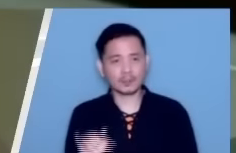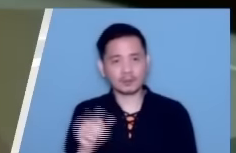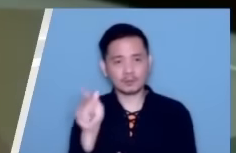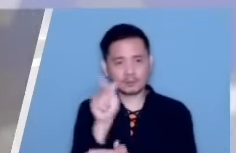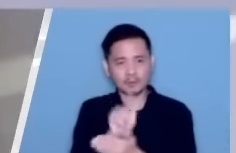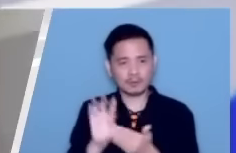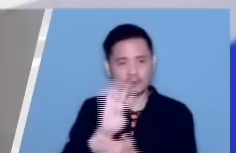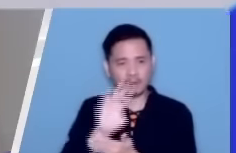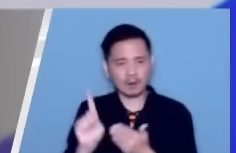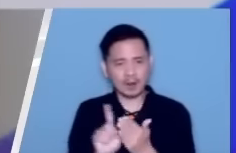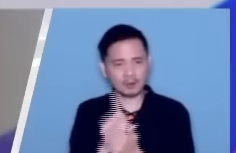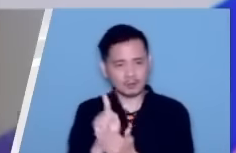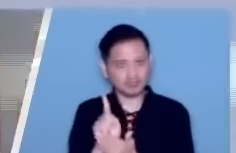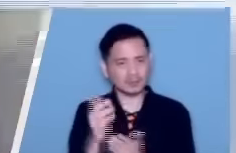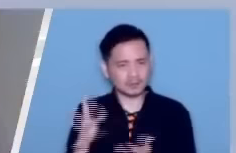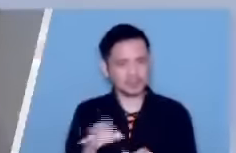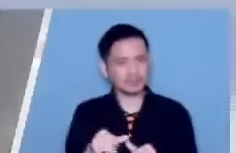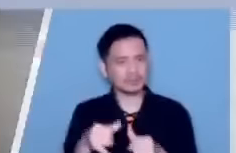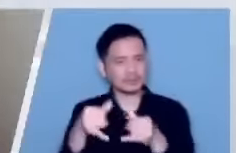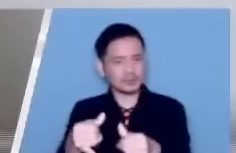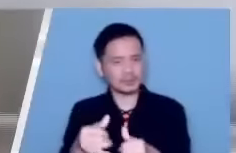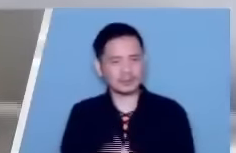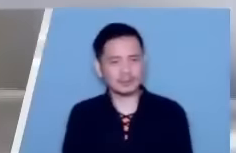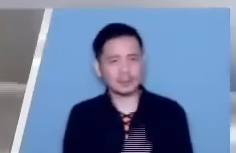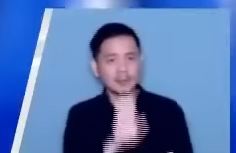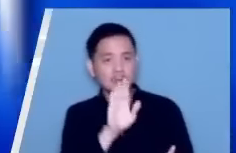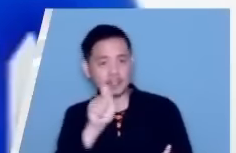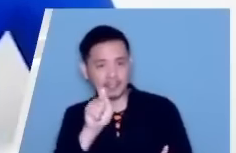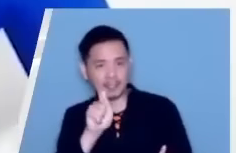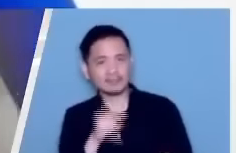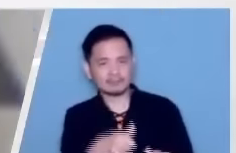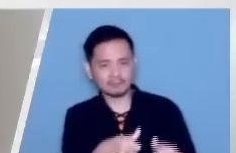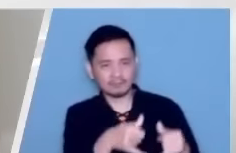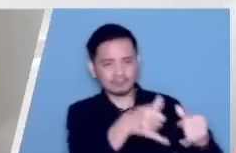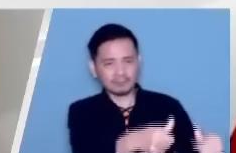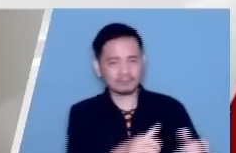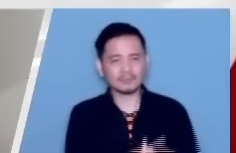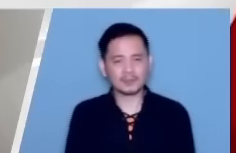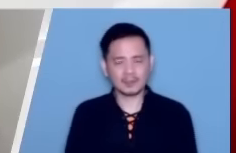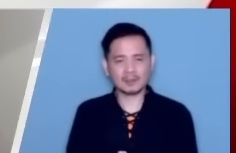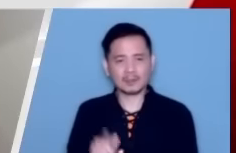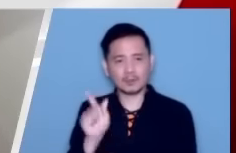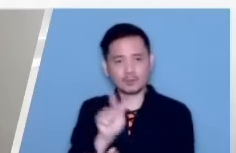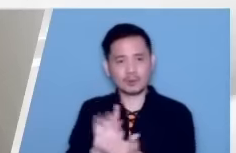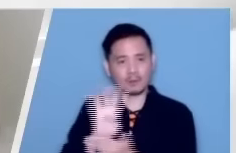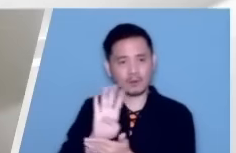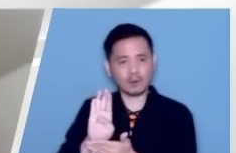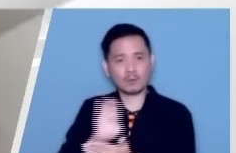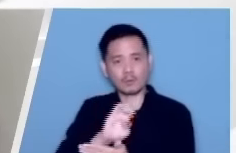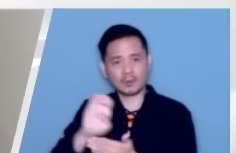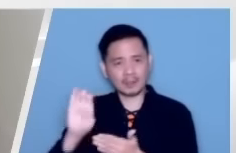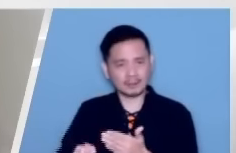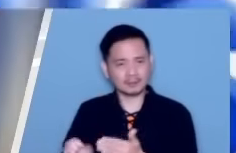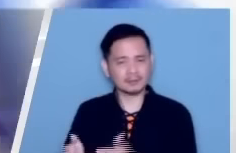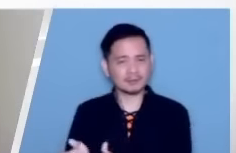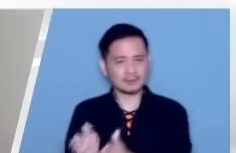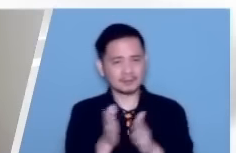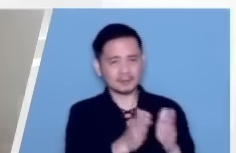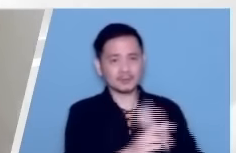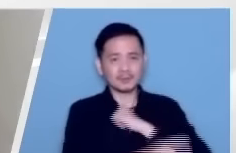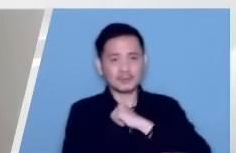TV seal award rin ang balitang hali at 24 Oras weekend pati ang gma Regional TV Balitang Bisdak one North Central Luzon at